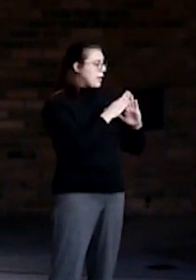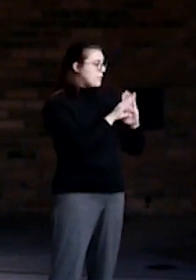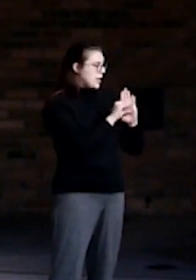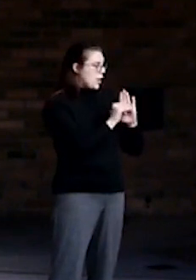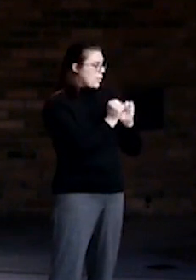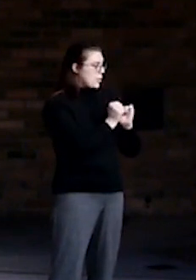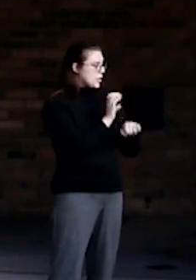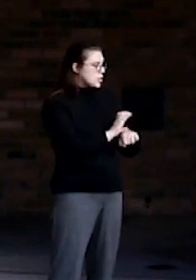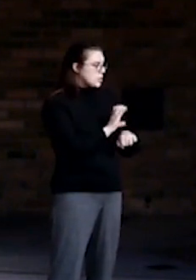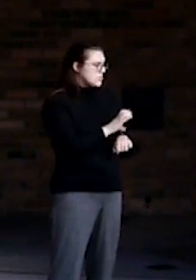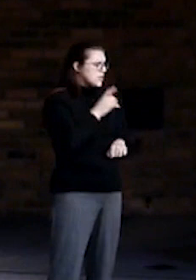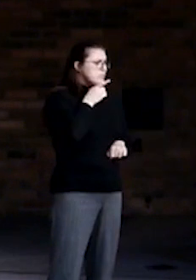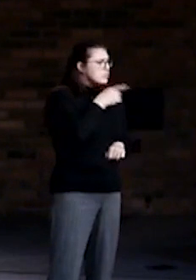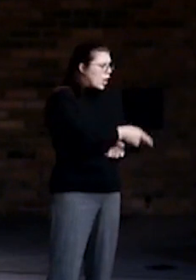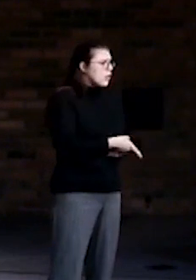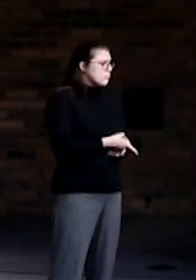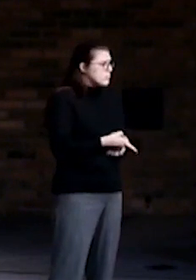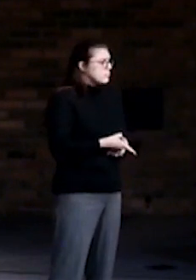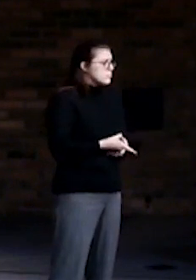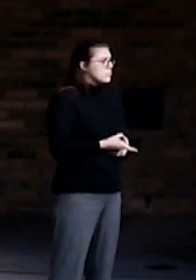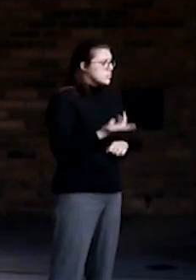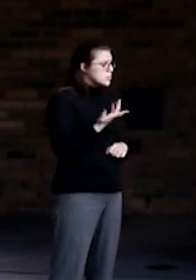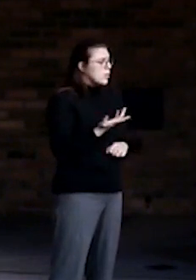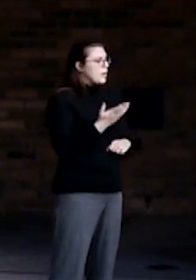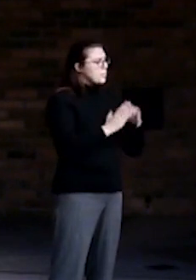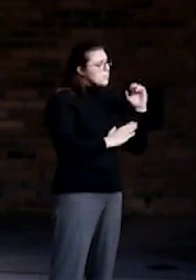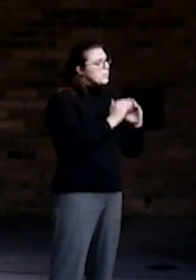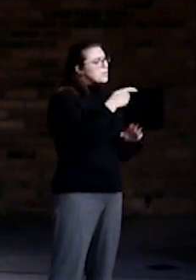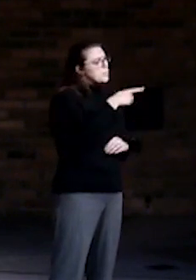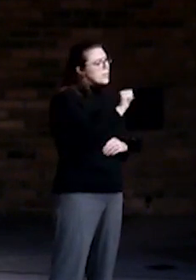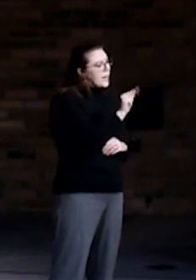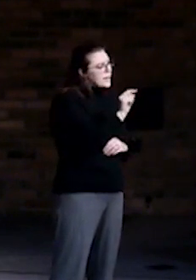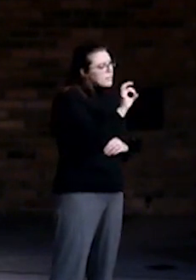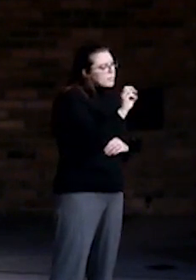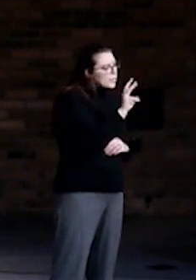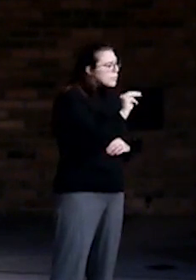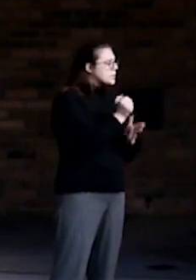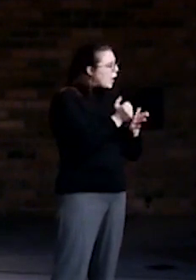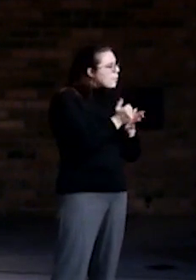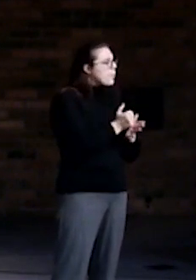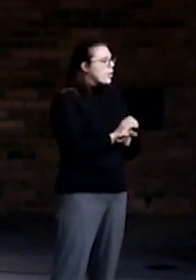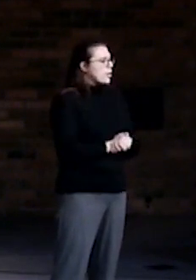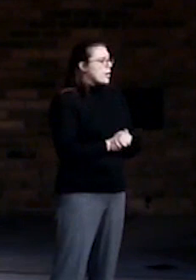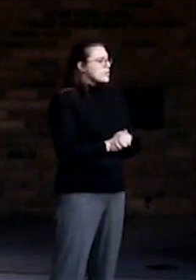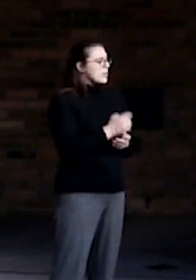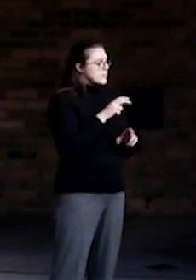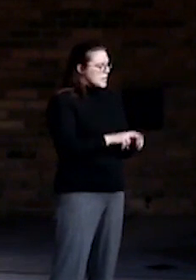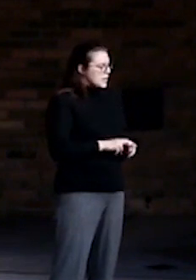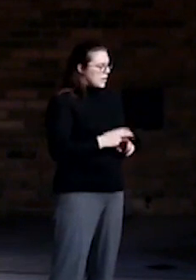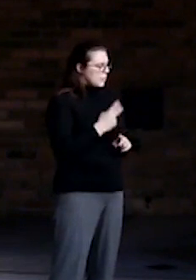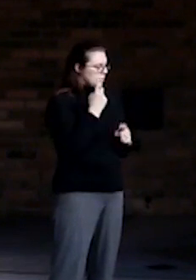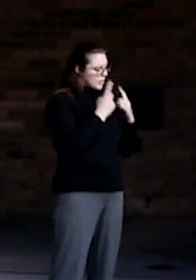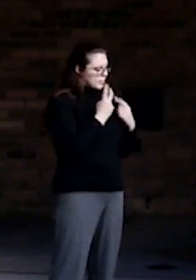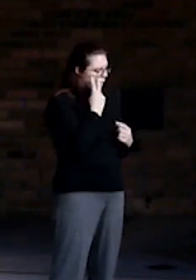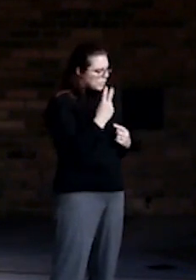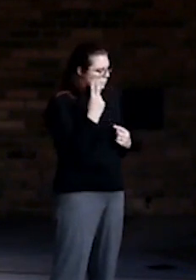said, sure. Her dad used to pastor here. And so we built these platforms. I built all this stuff for her. And I'm sitting here thinking of all this that happened years